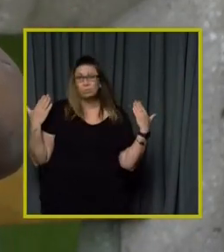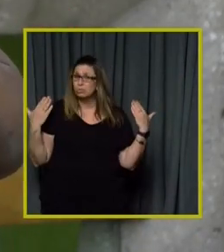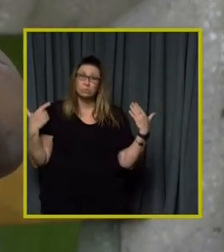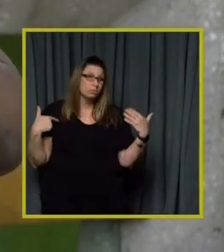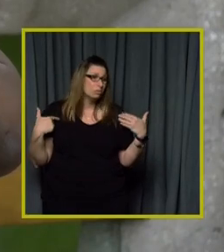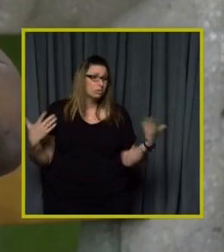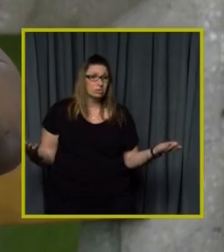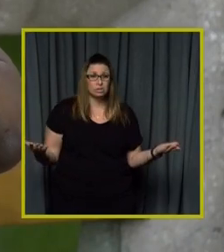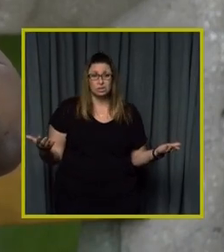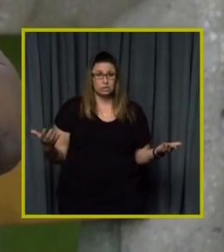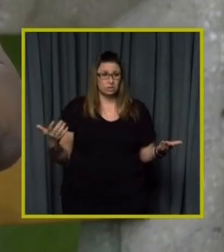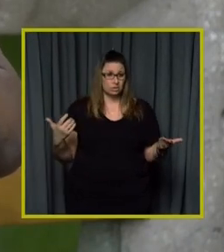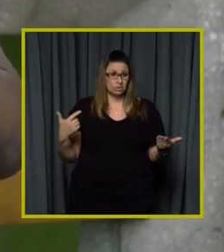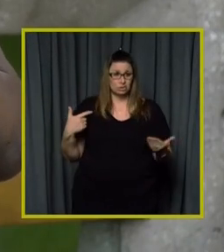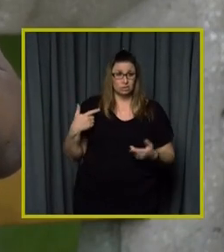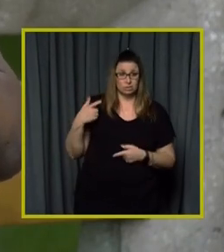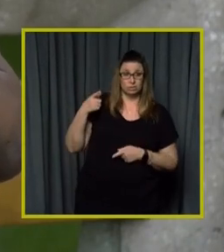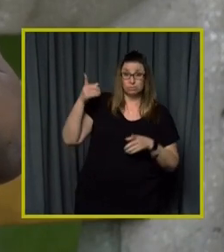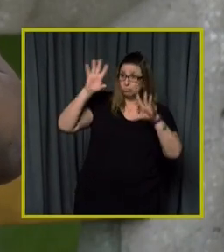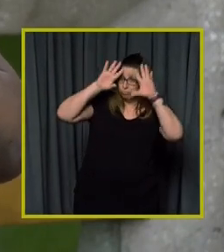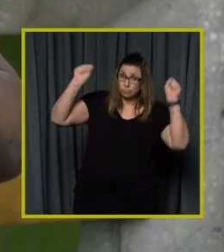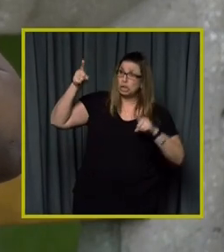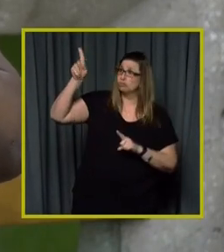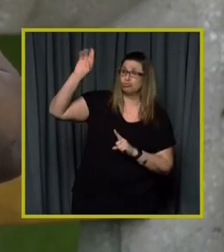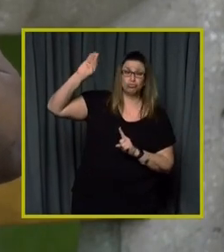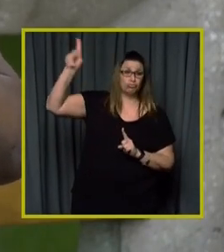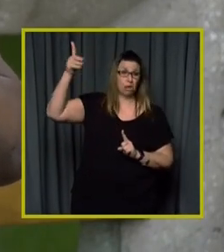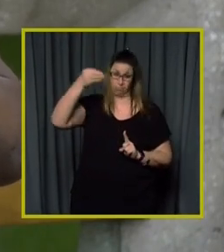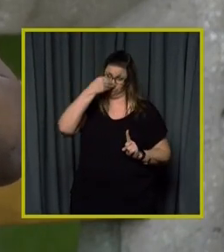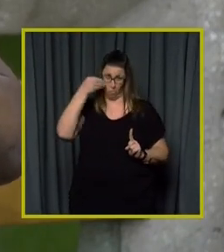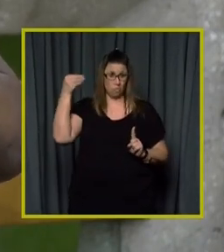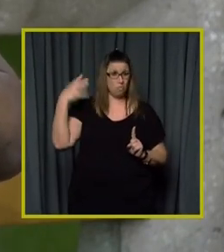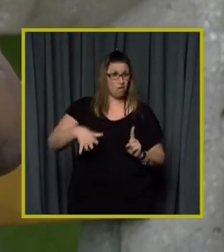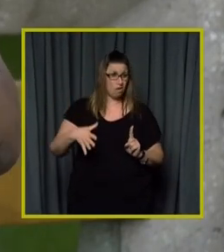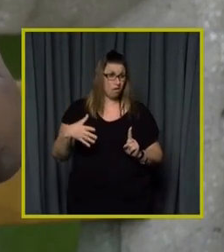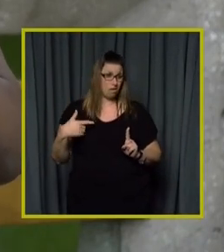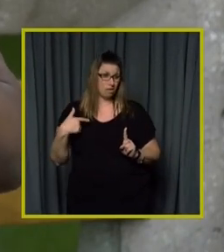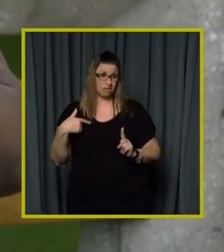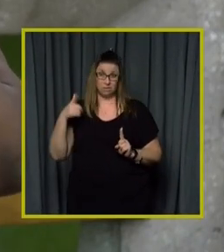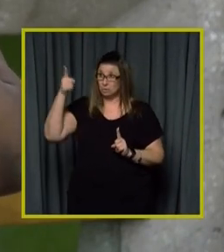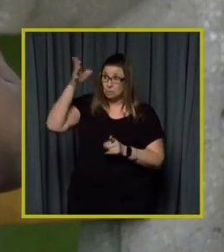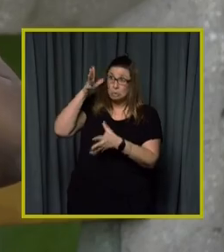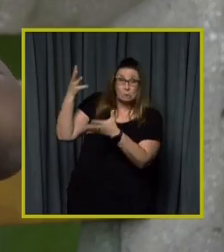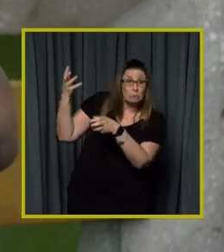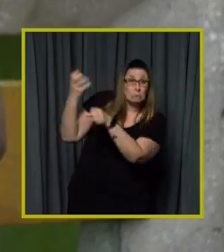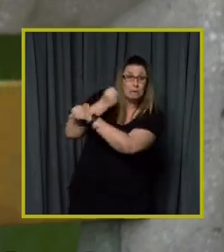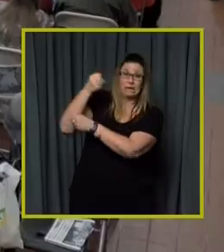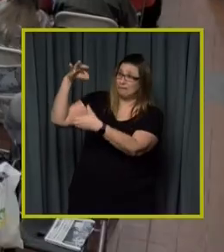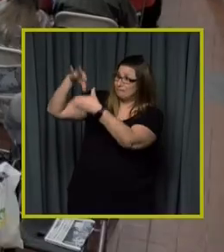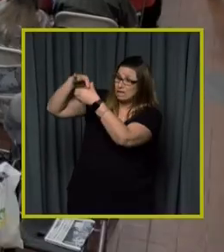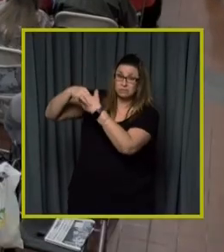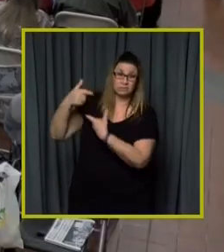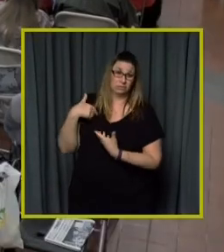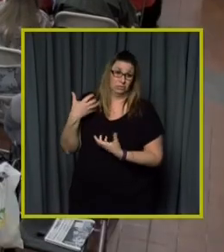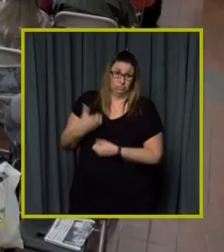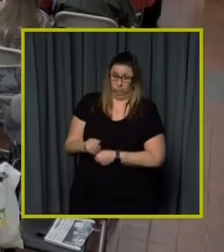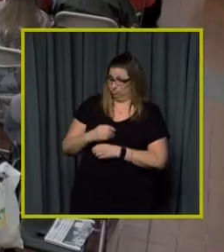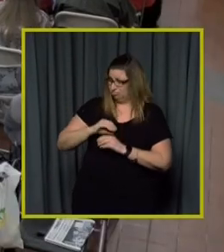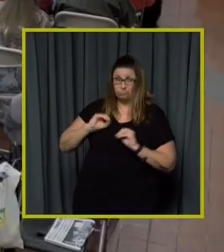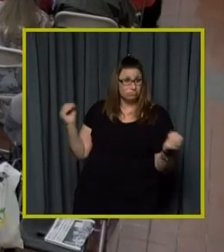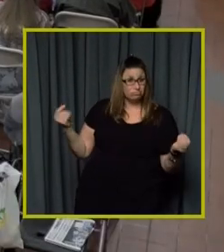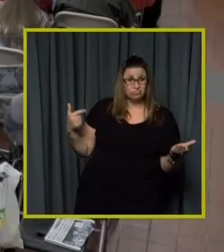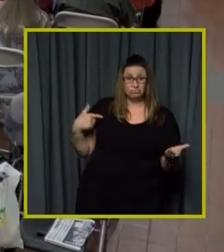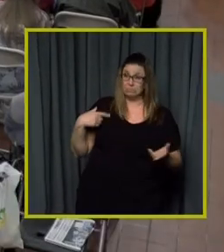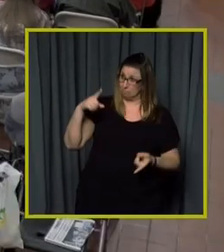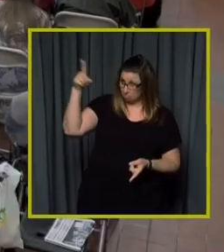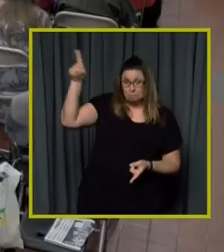going on in this country, we are going to win. You know, I'm confident in that. I believe in that. I believe